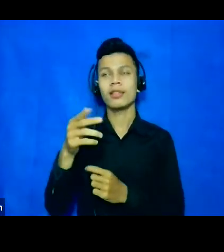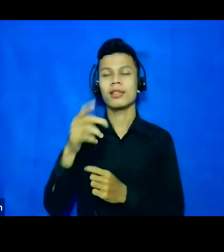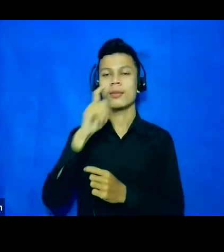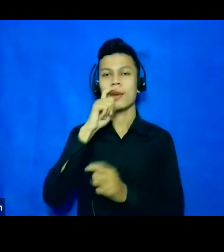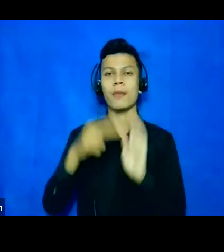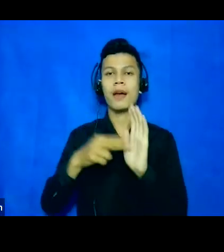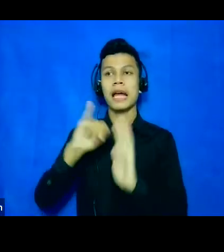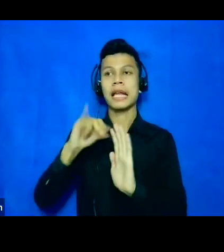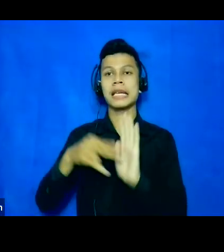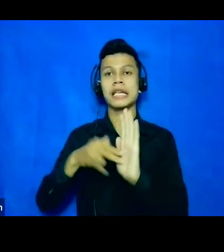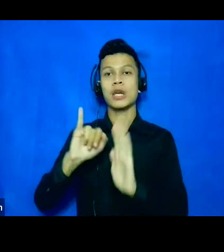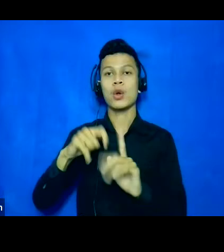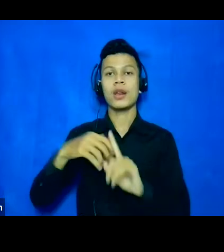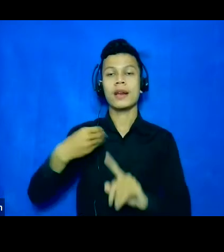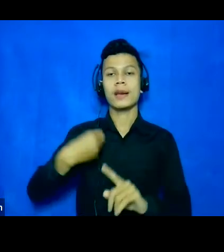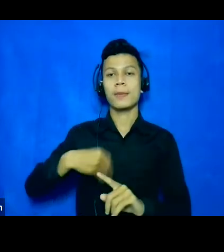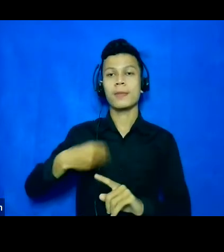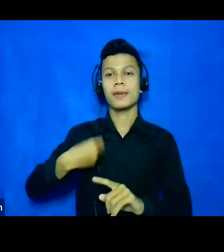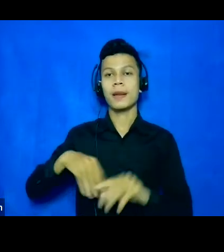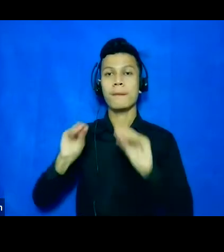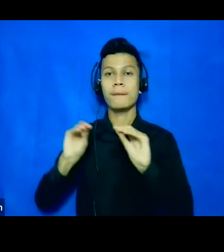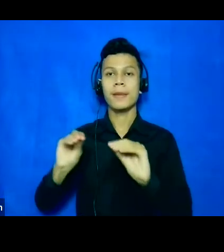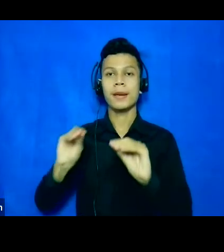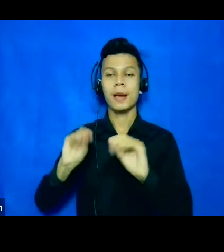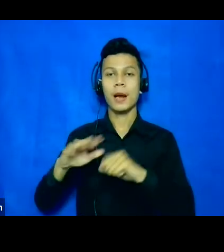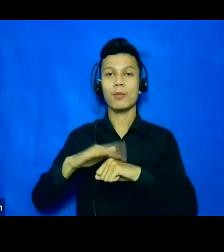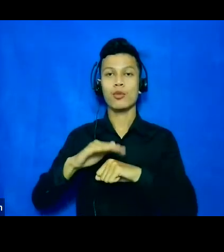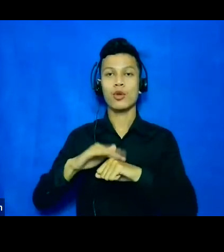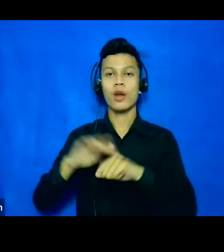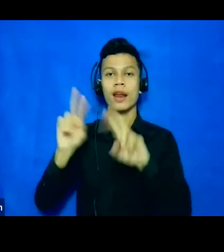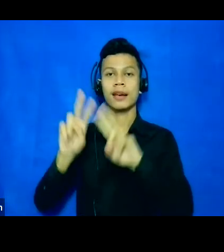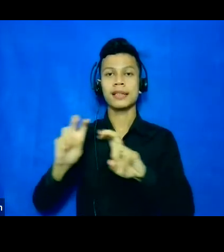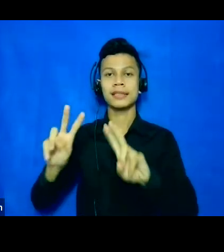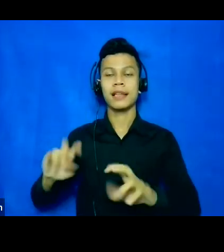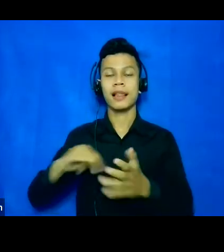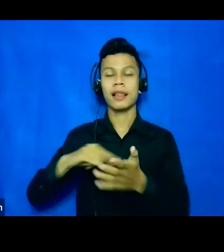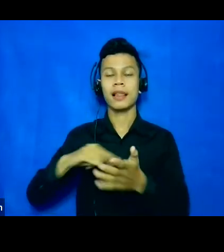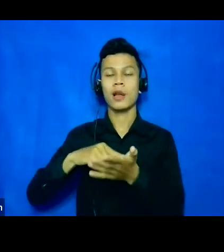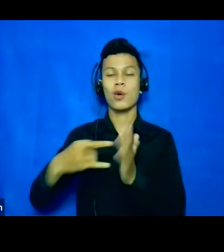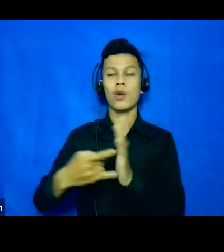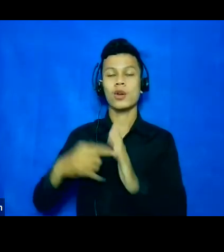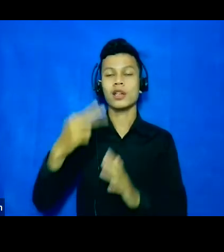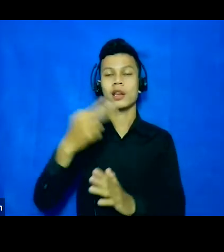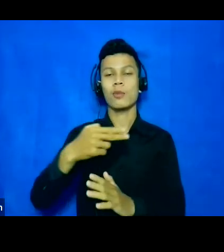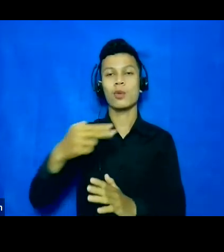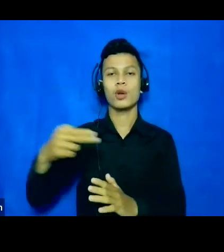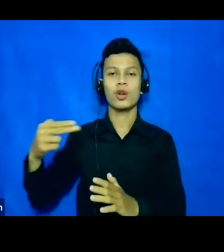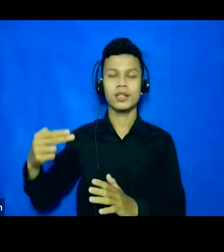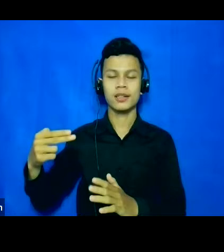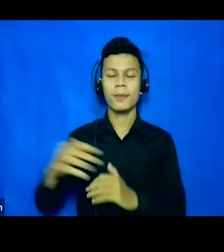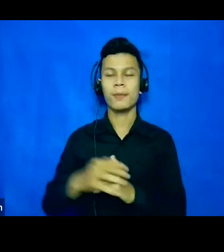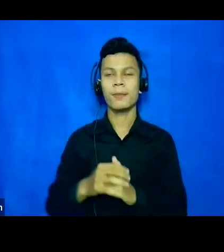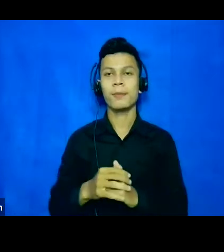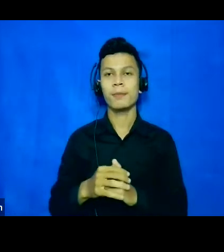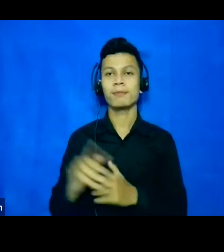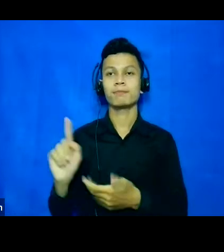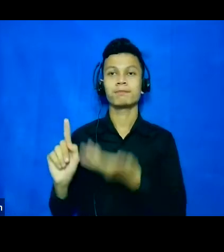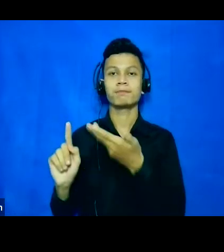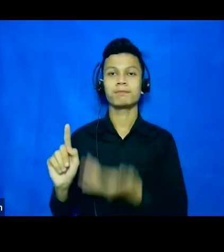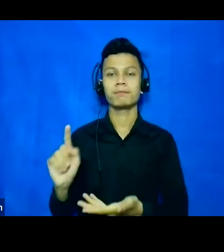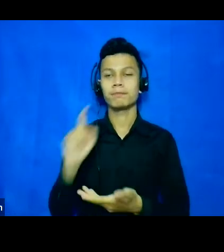Education, Culture, Research and Technology of the Republic of Indonesia. He is also a co-chair